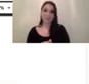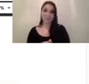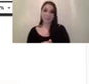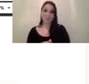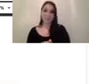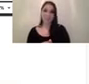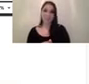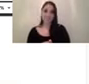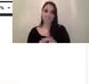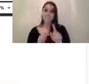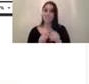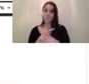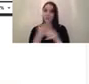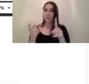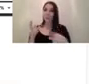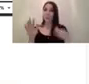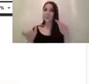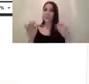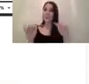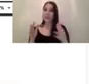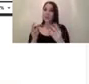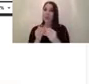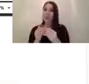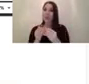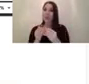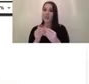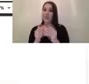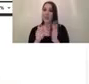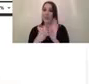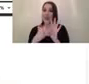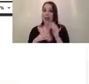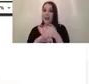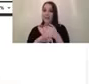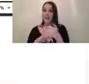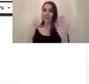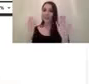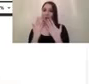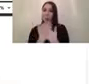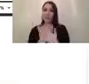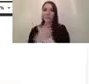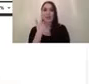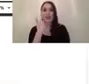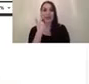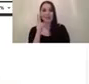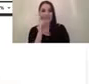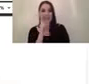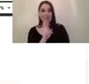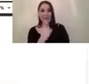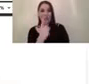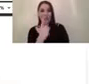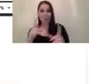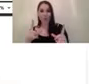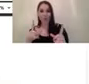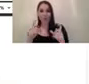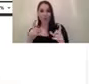with lens distortions. But a nice way to see it just in one shot is through